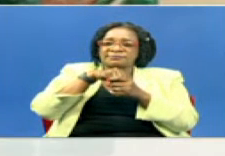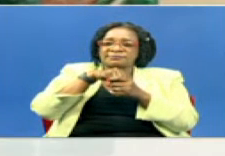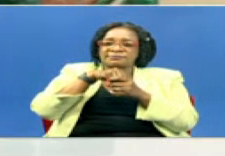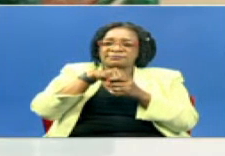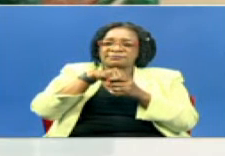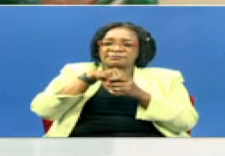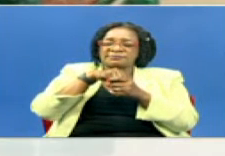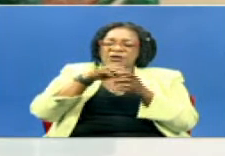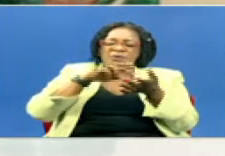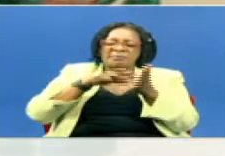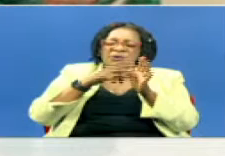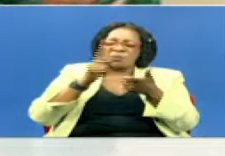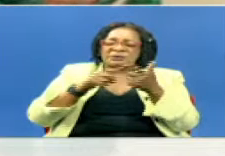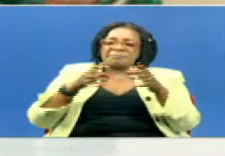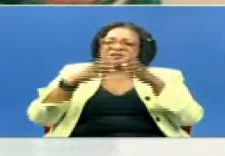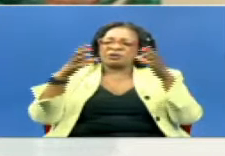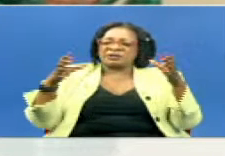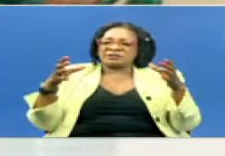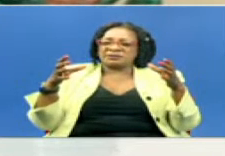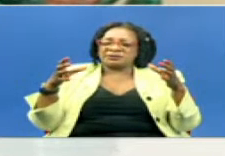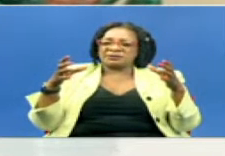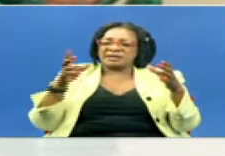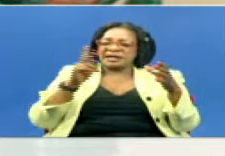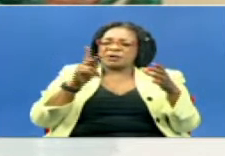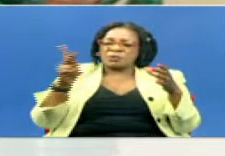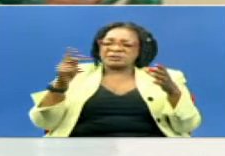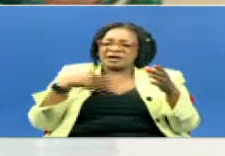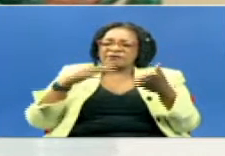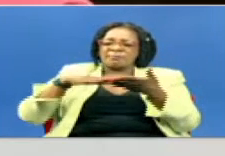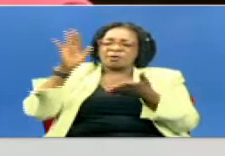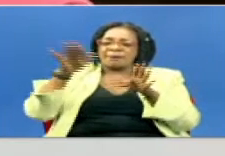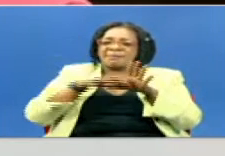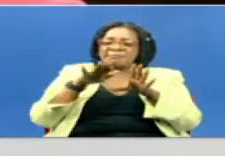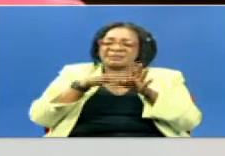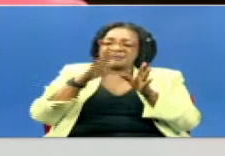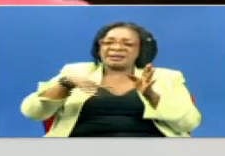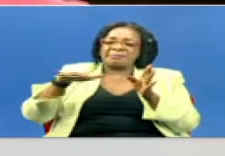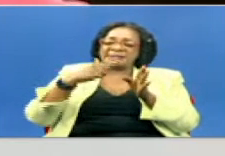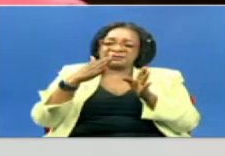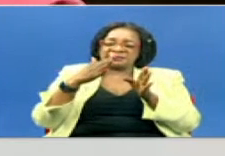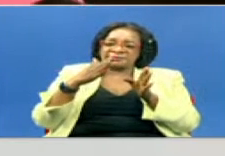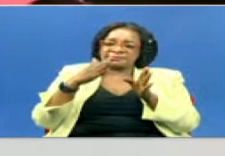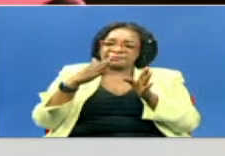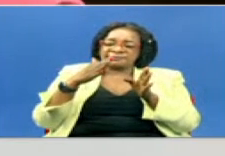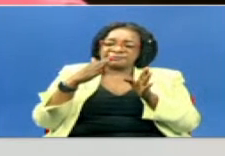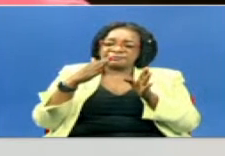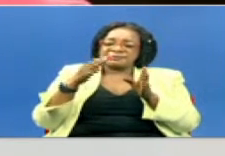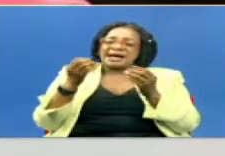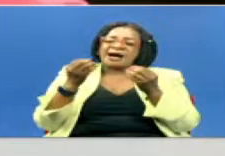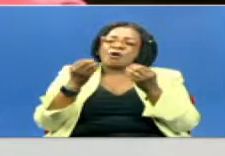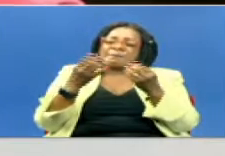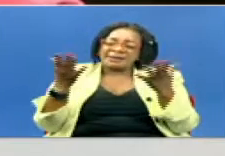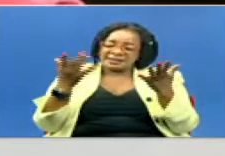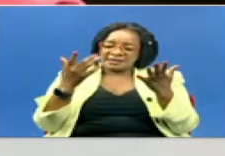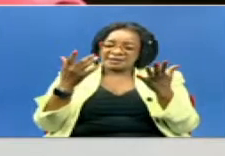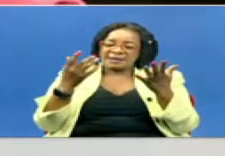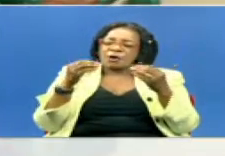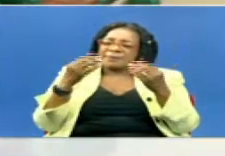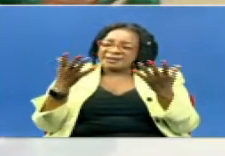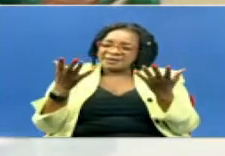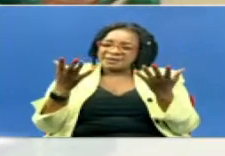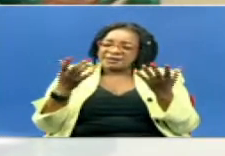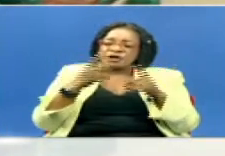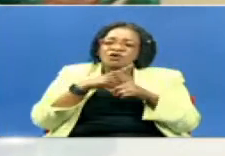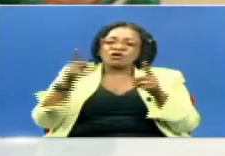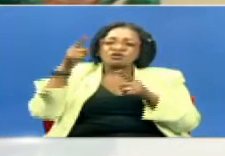parliament? At the end of it all, Kenya Kwanza has more members in parliament than Azimio la Umoja wa Kenya coalition. Don't you think this is what is